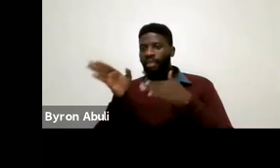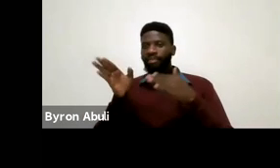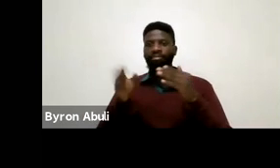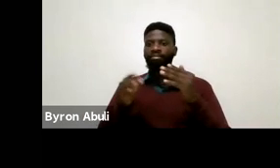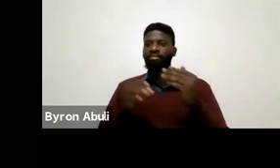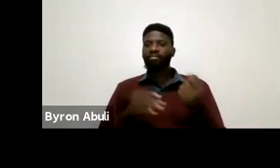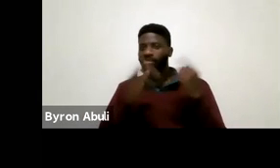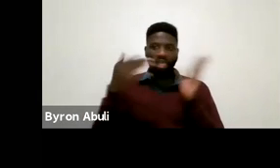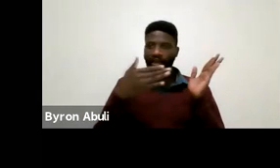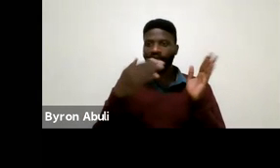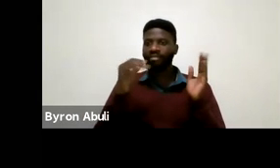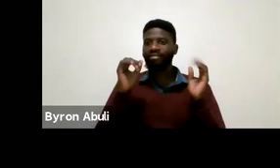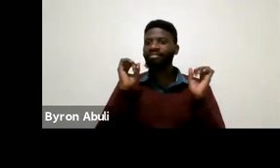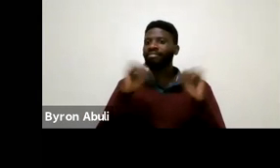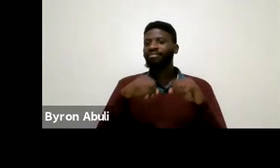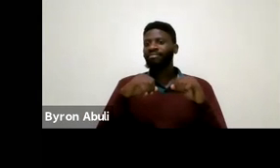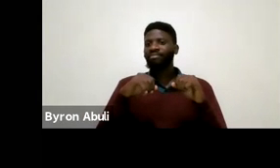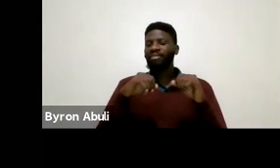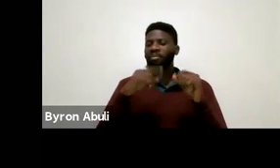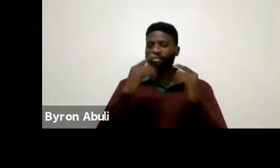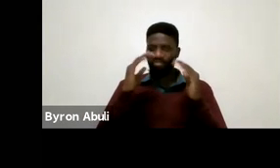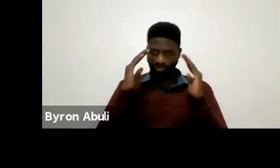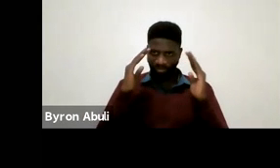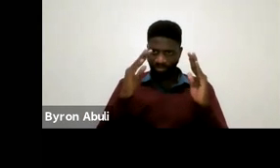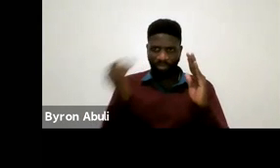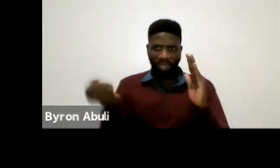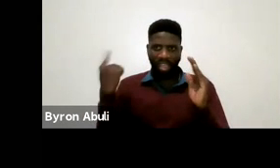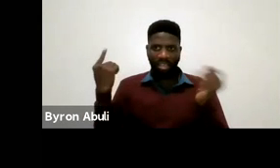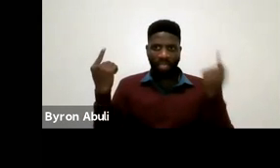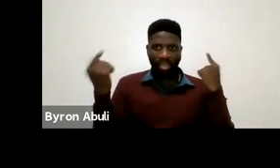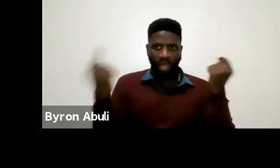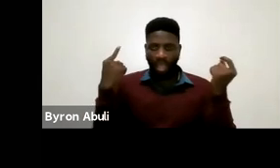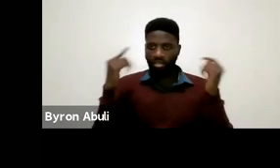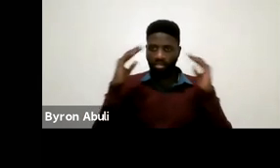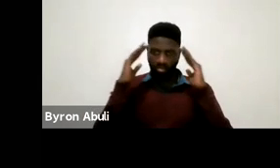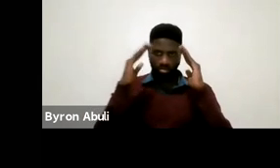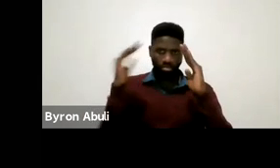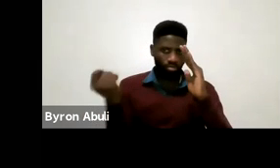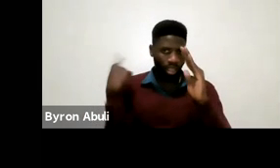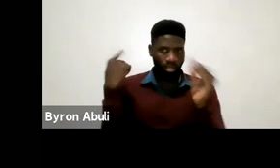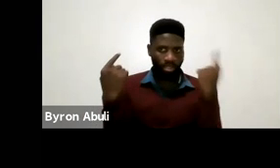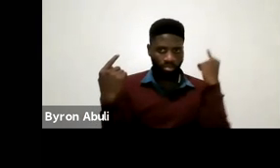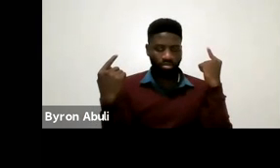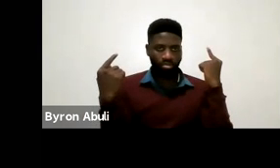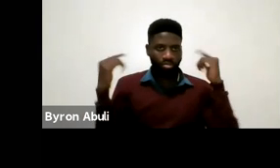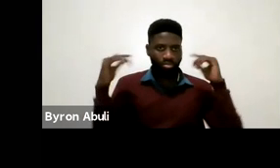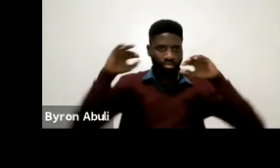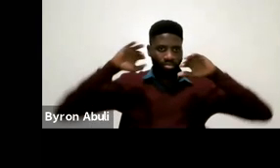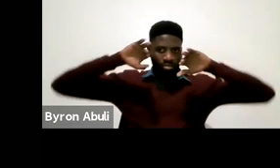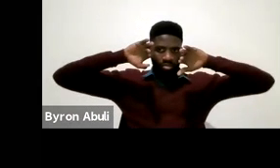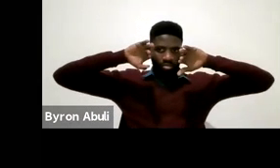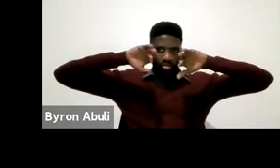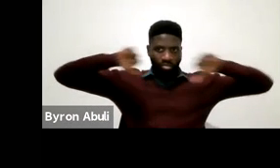distractions along the way. There's a lot of noise along the way. But if you do not focus on the voice, you lose the voice that is in your